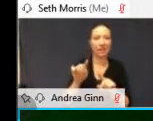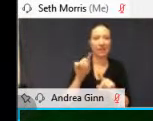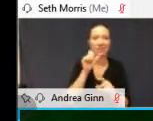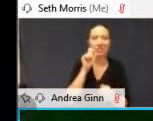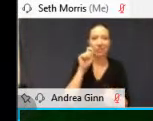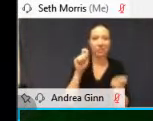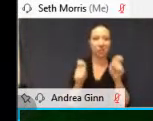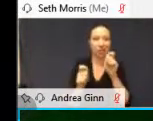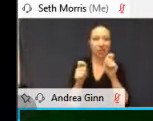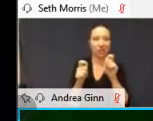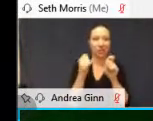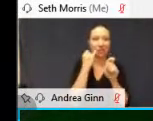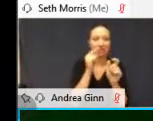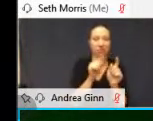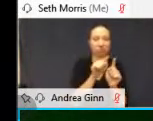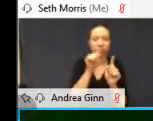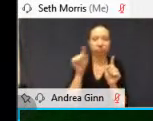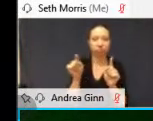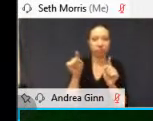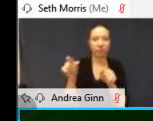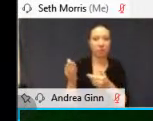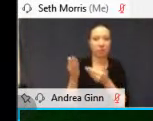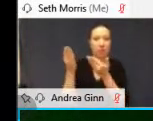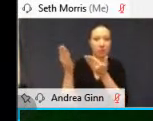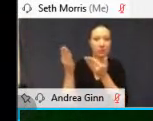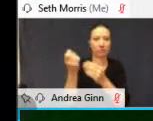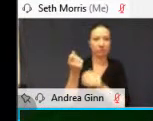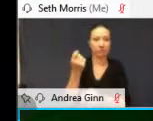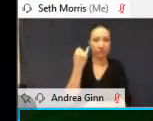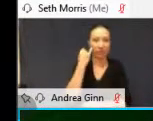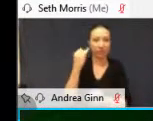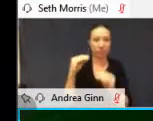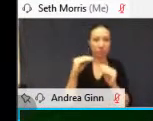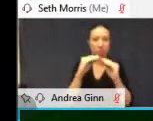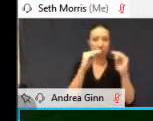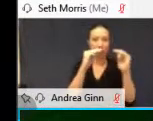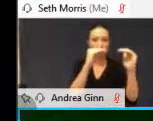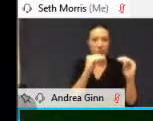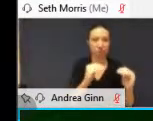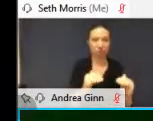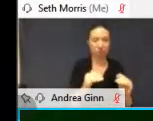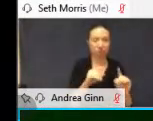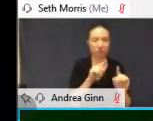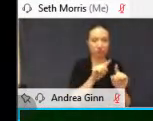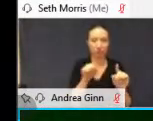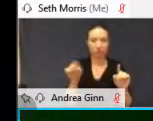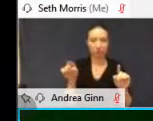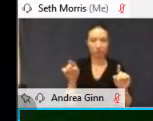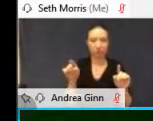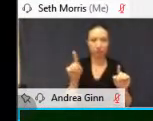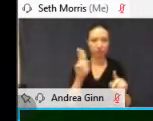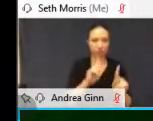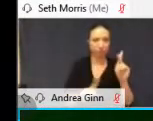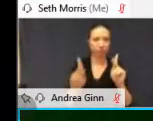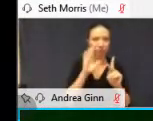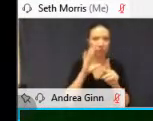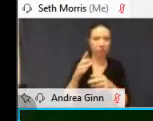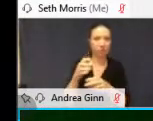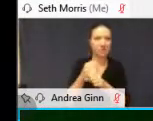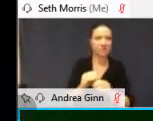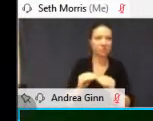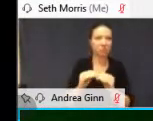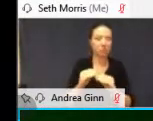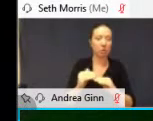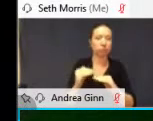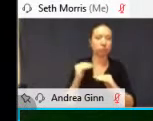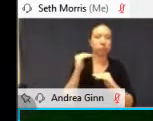proposal. However, in the lower rows, people would receive more generous coverage. So if we jump